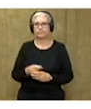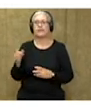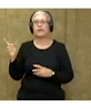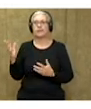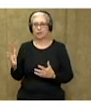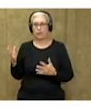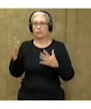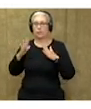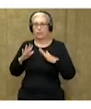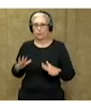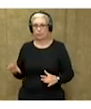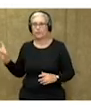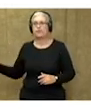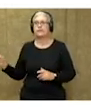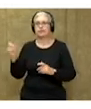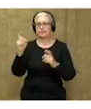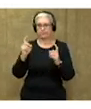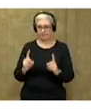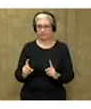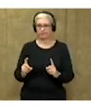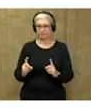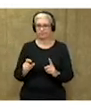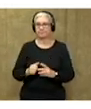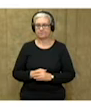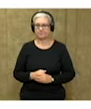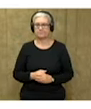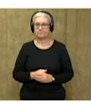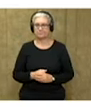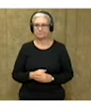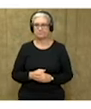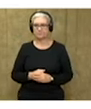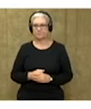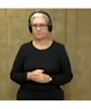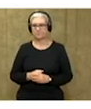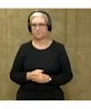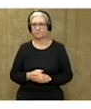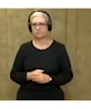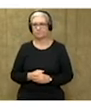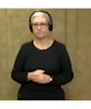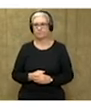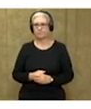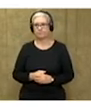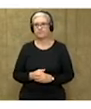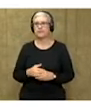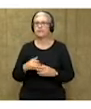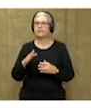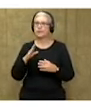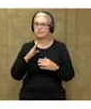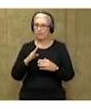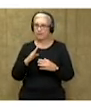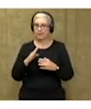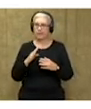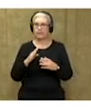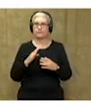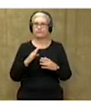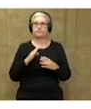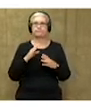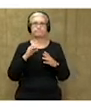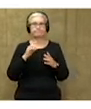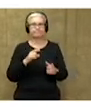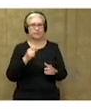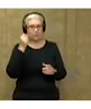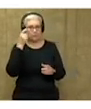come back to it and try to resolve it after we have calmed down. Also, be tolerant of others' other